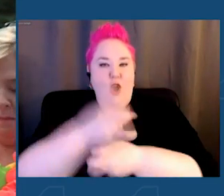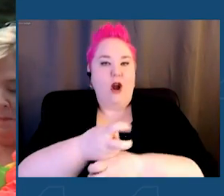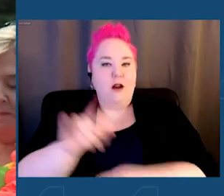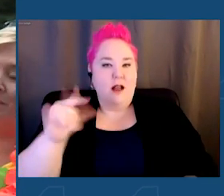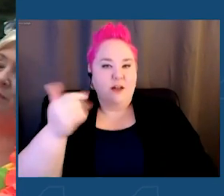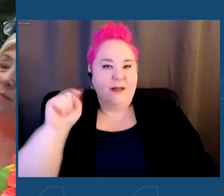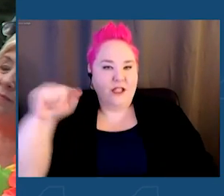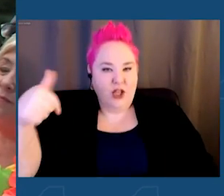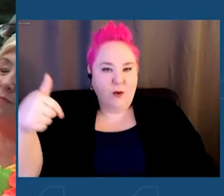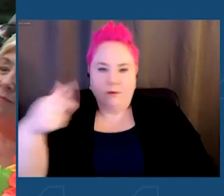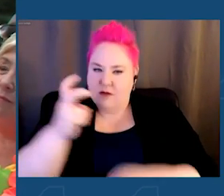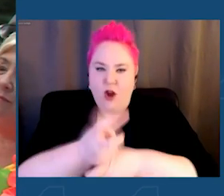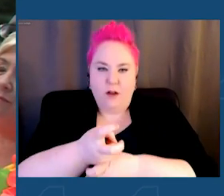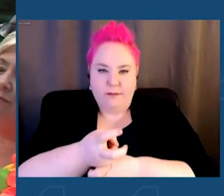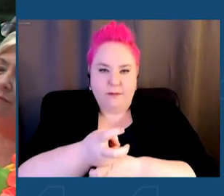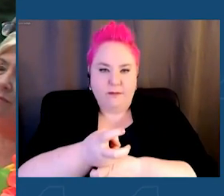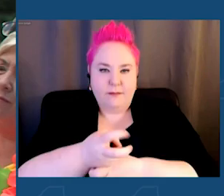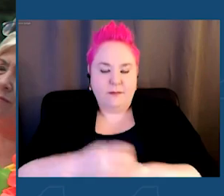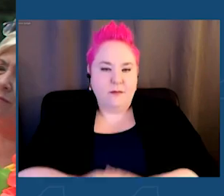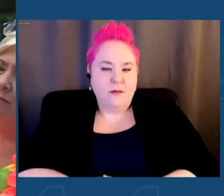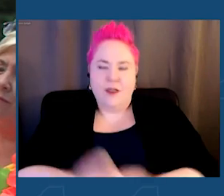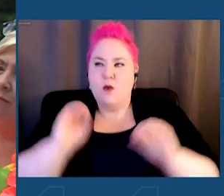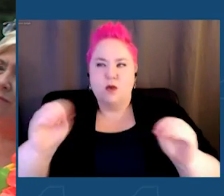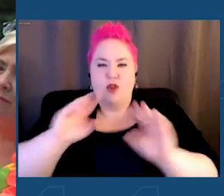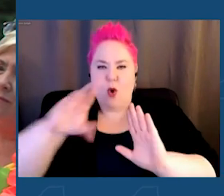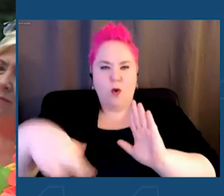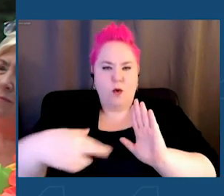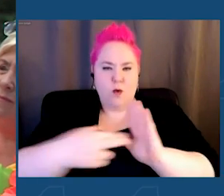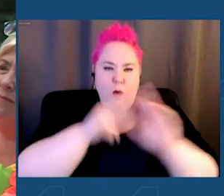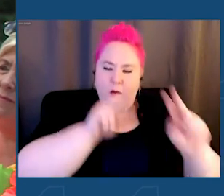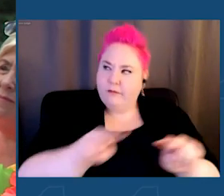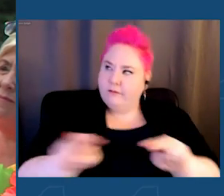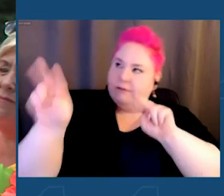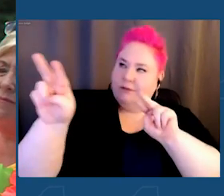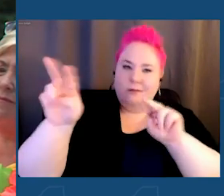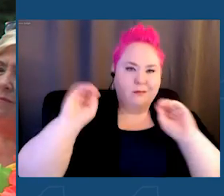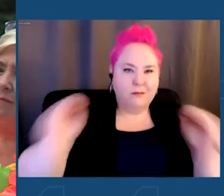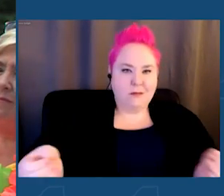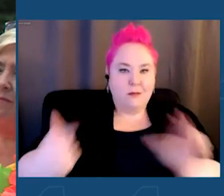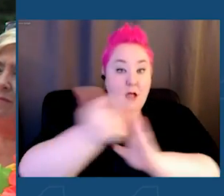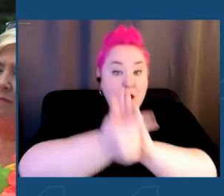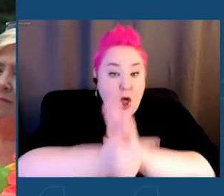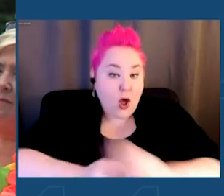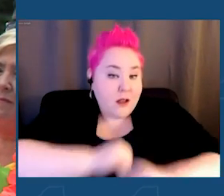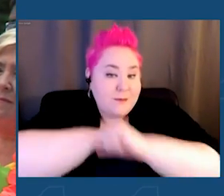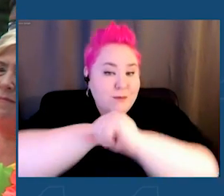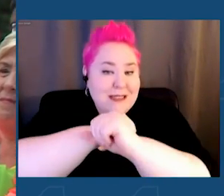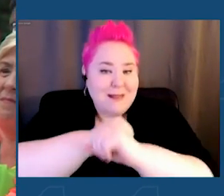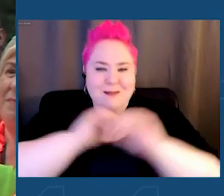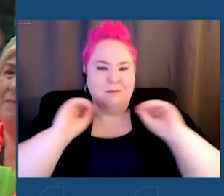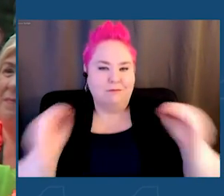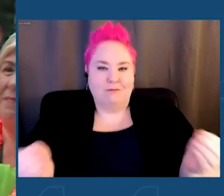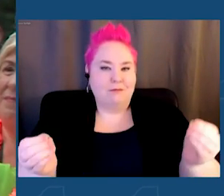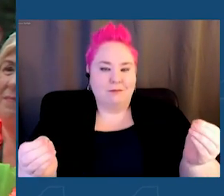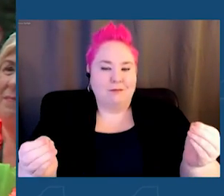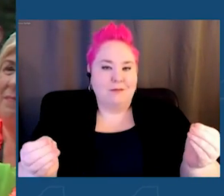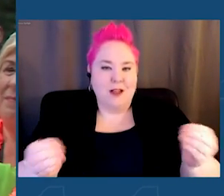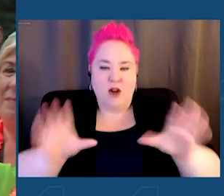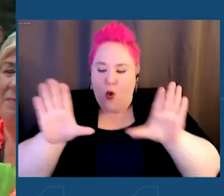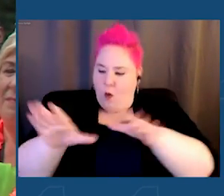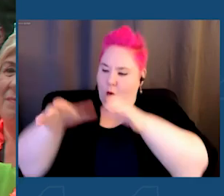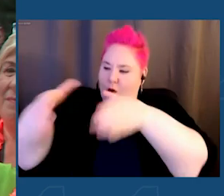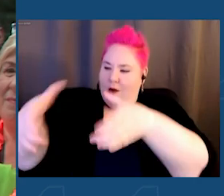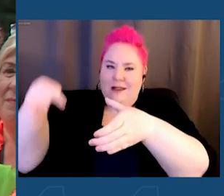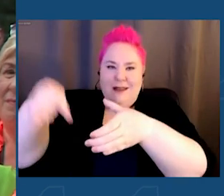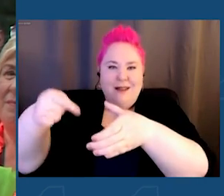LGBTQ. There were no role models. There were no laws protecting us. No organizations telling